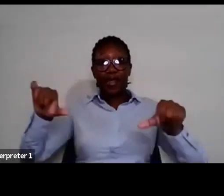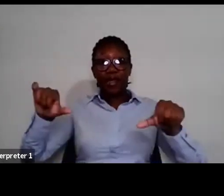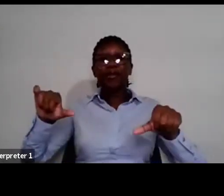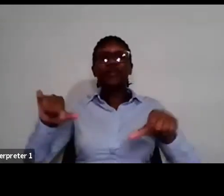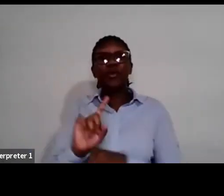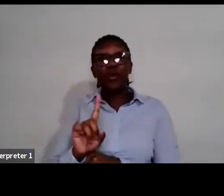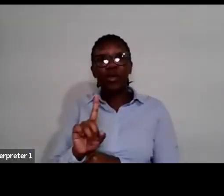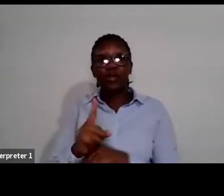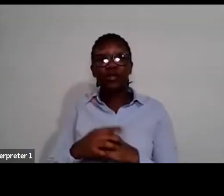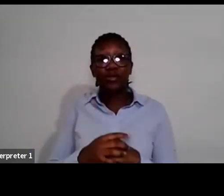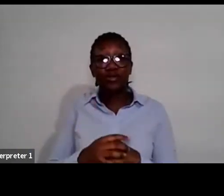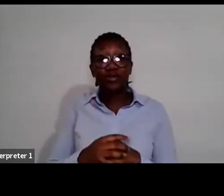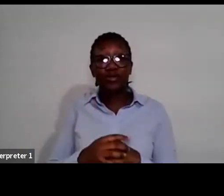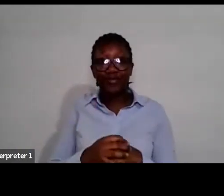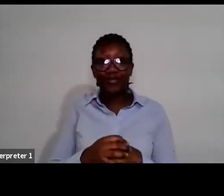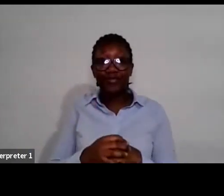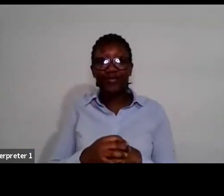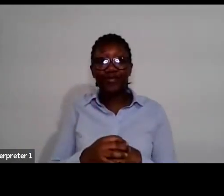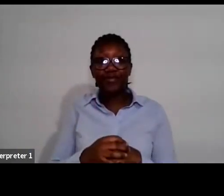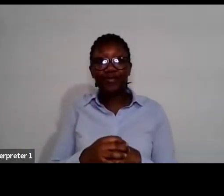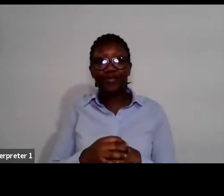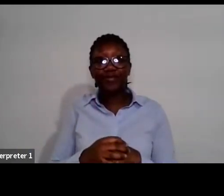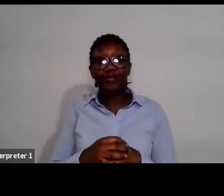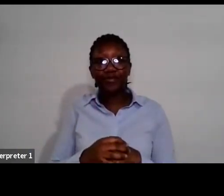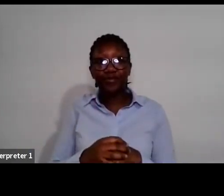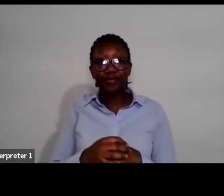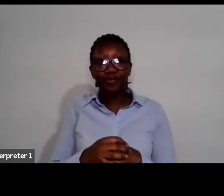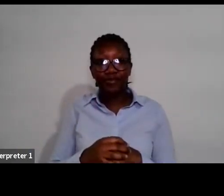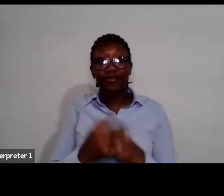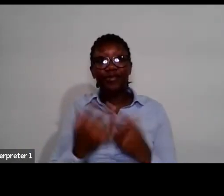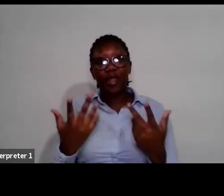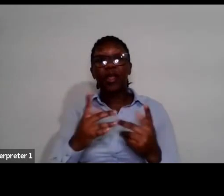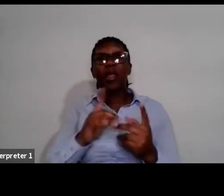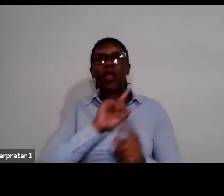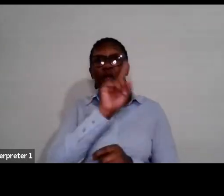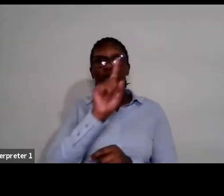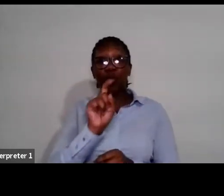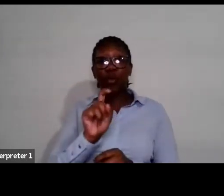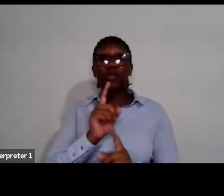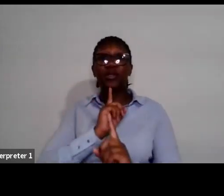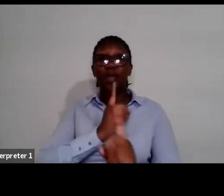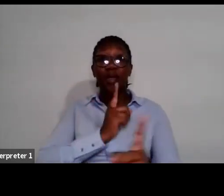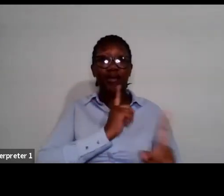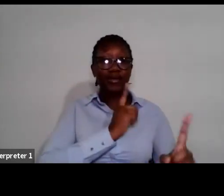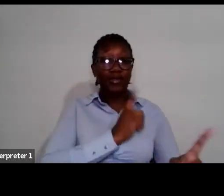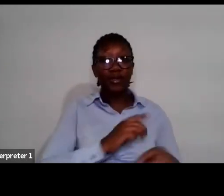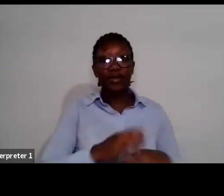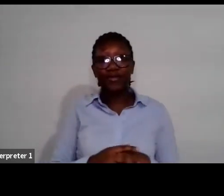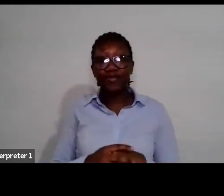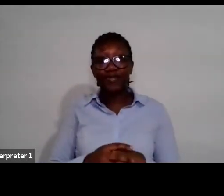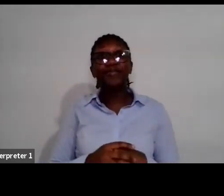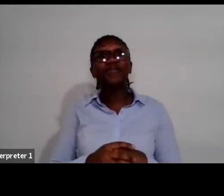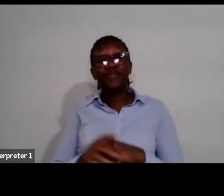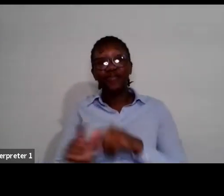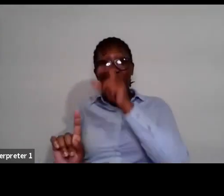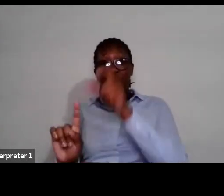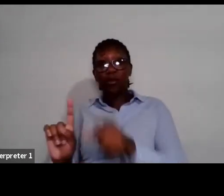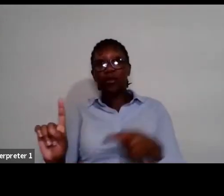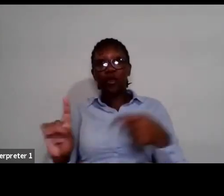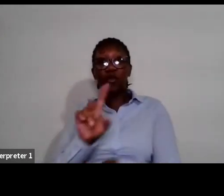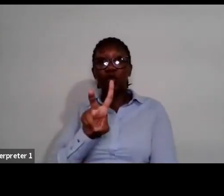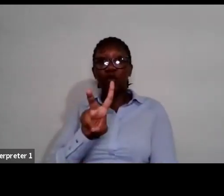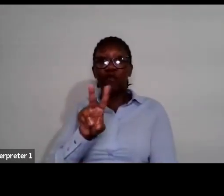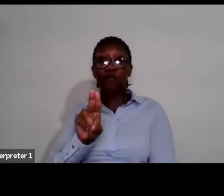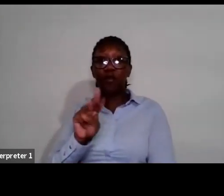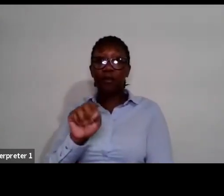in the program, which is the item of the questions and answers. Mr. Gumani Mgeri will be leading us